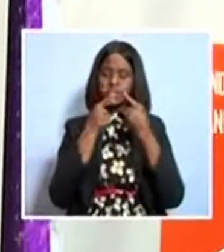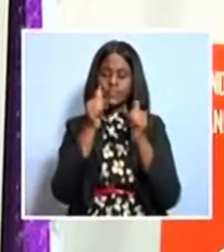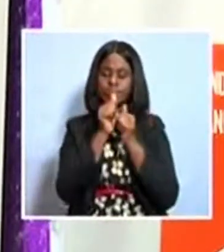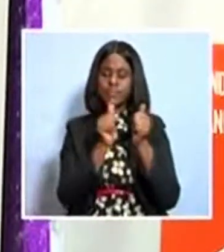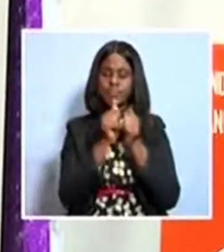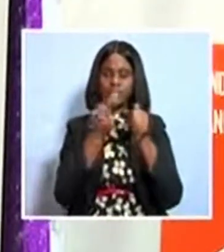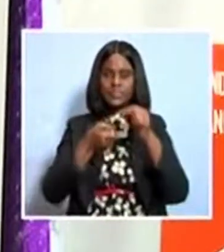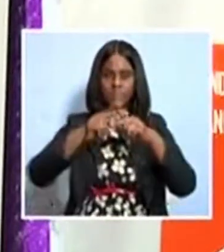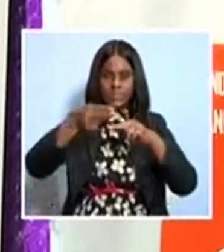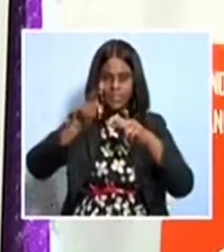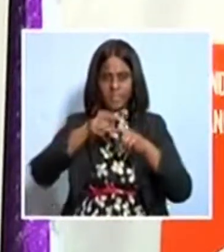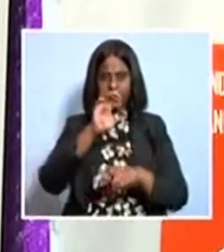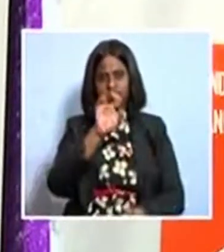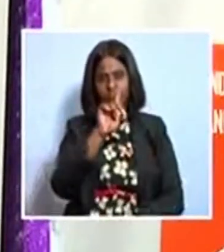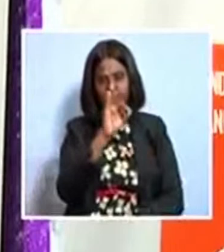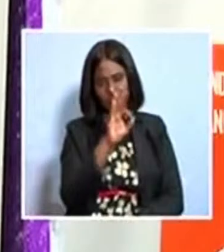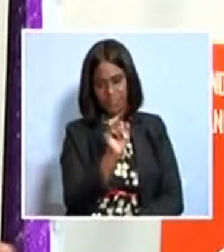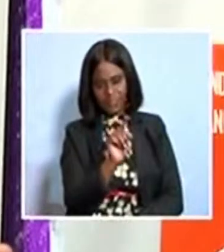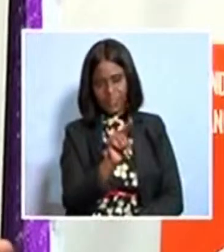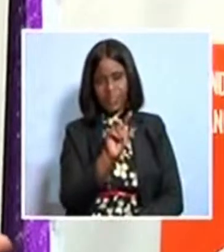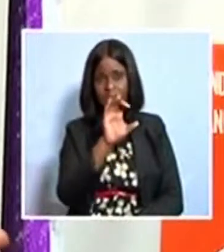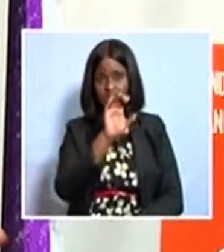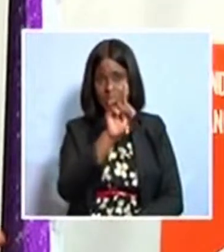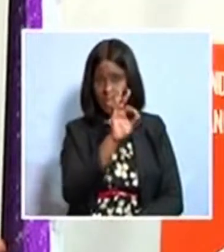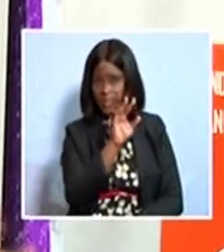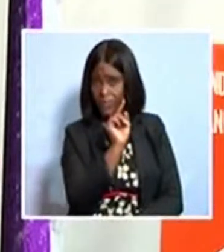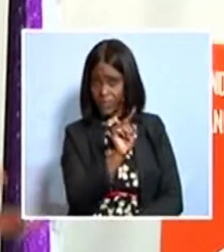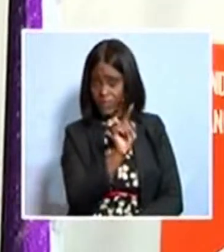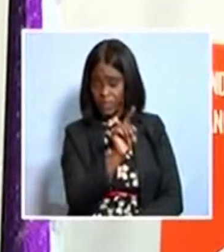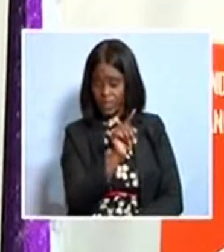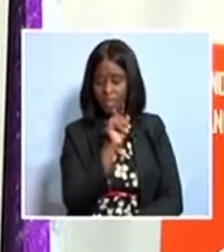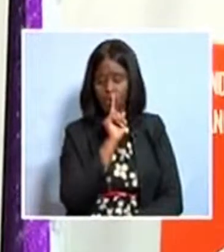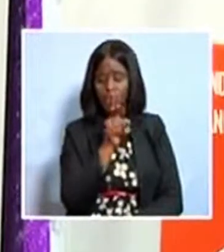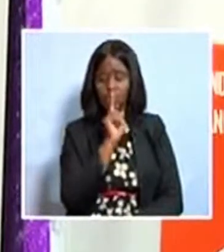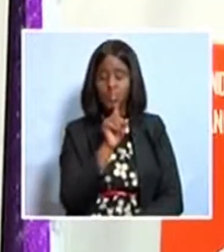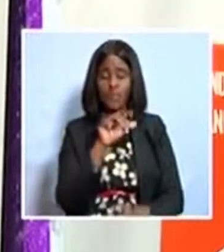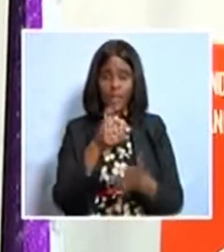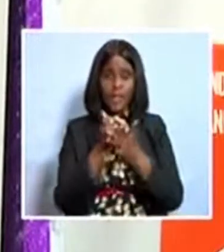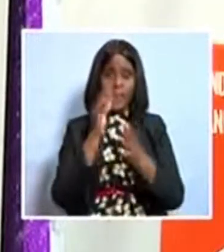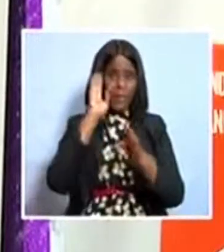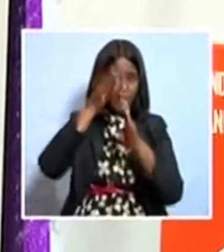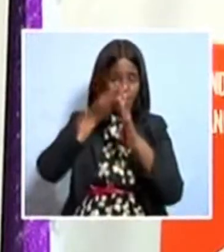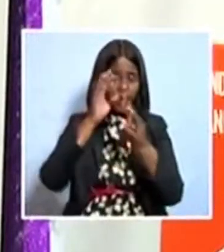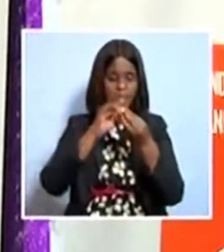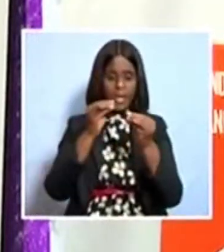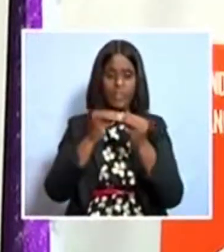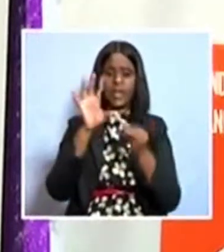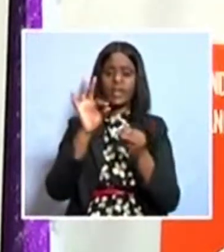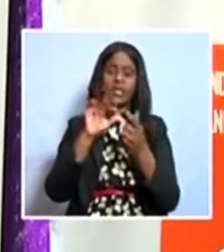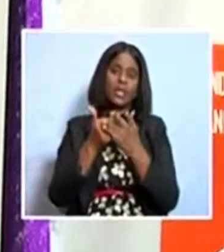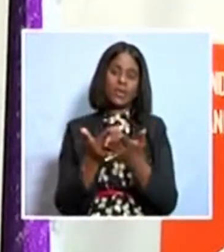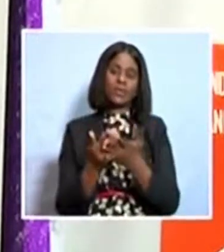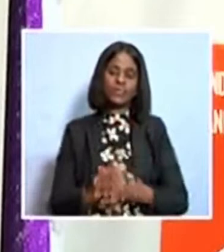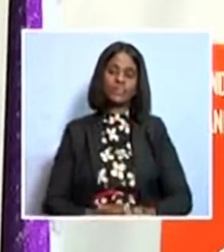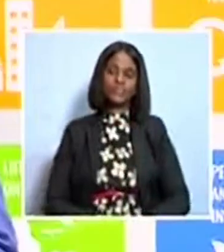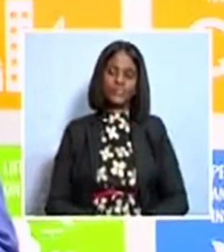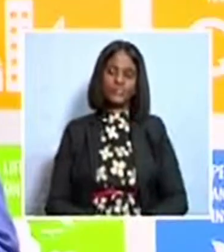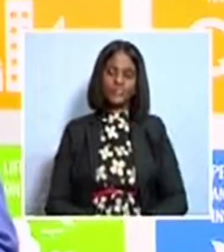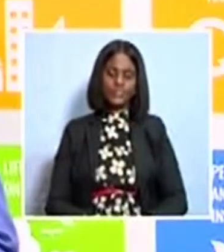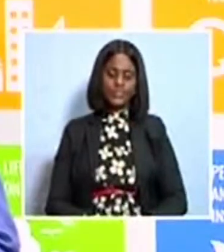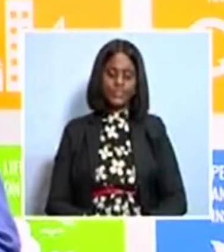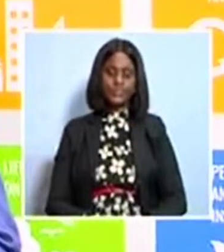CDF. How is CDF speaking to the realization of goal number 9? Yeah,